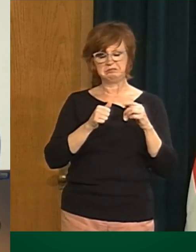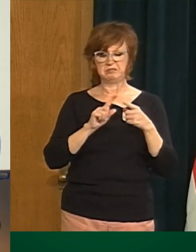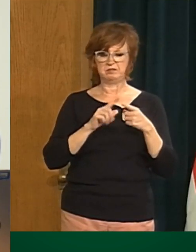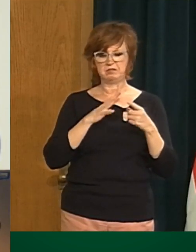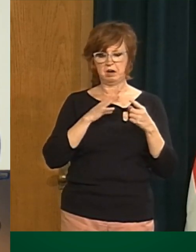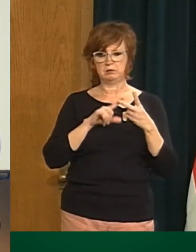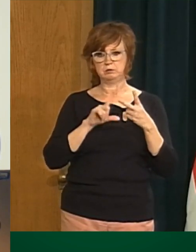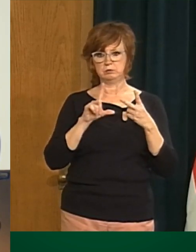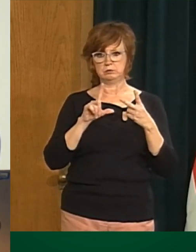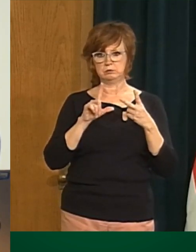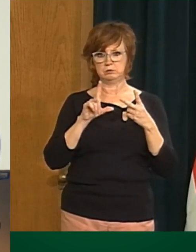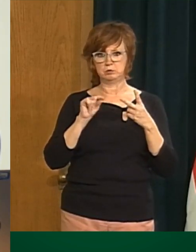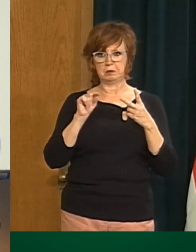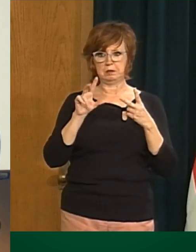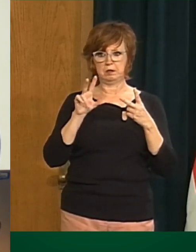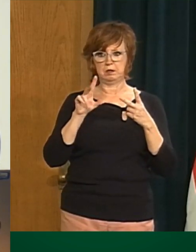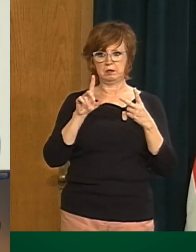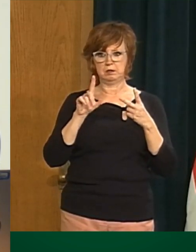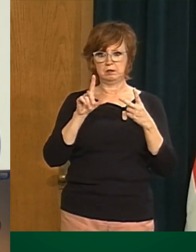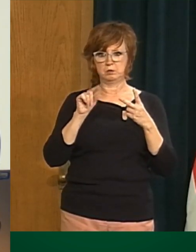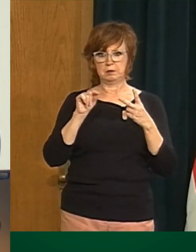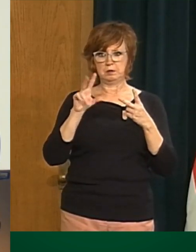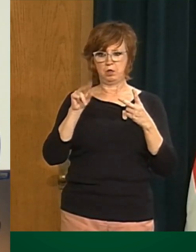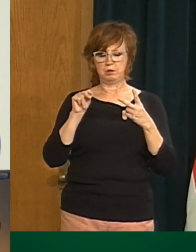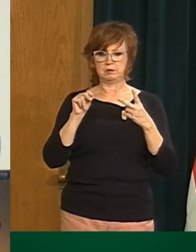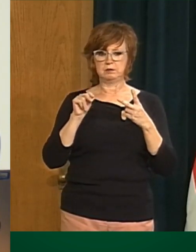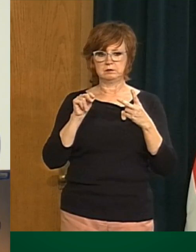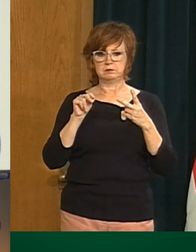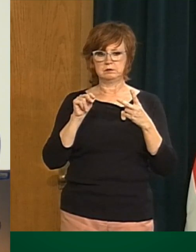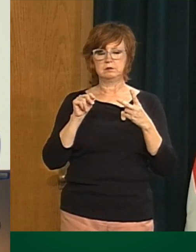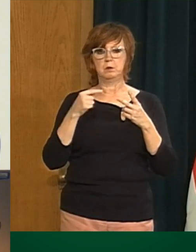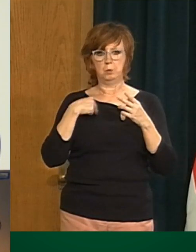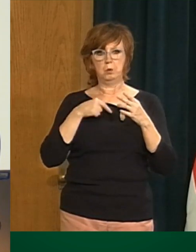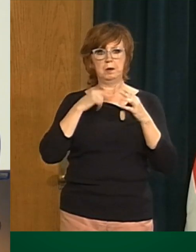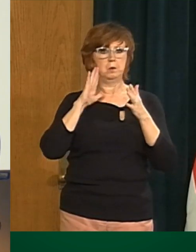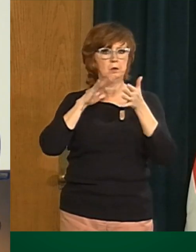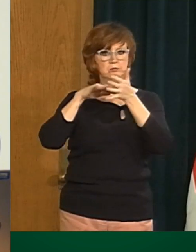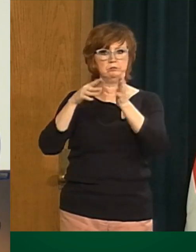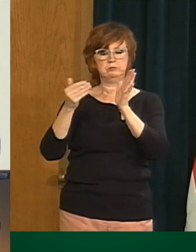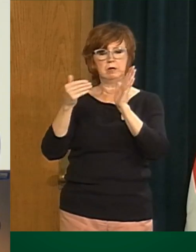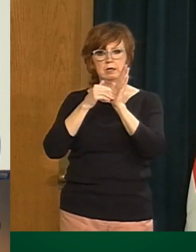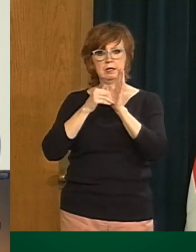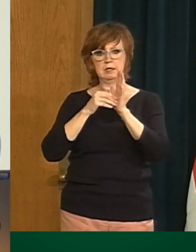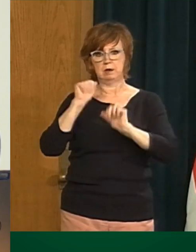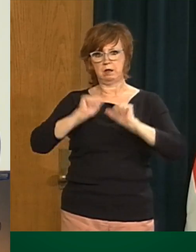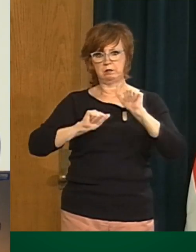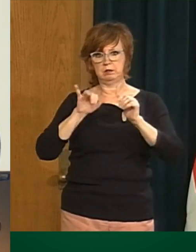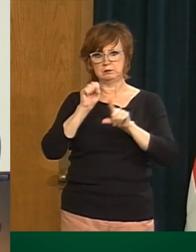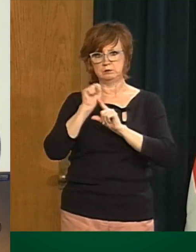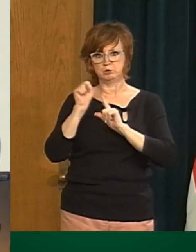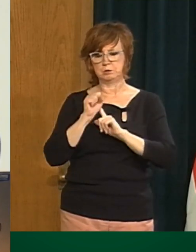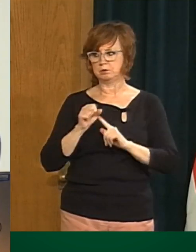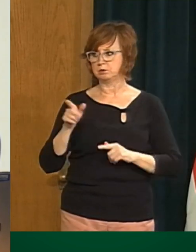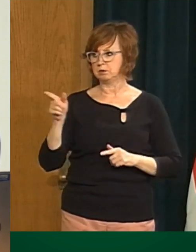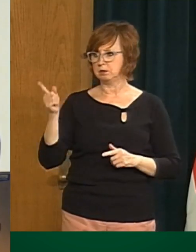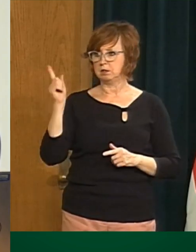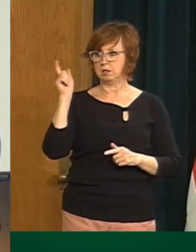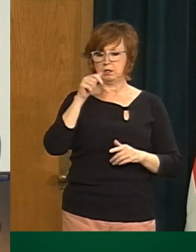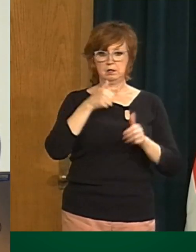a particular part of the province or overall, I think that would be something we would need to start looking at very closely. You have a follow-up,